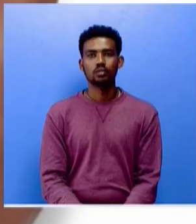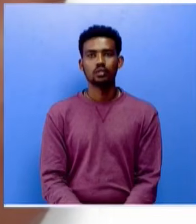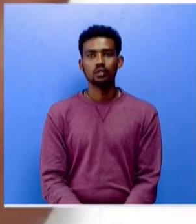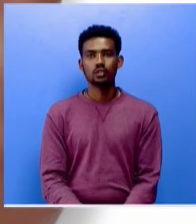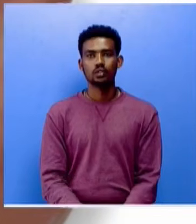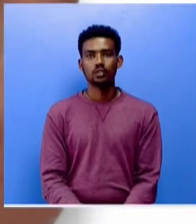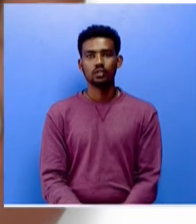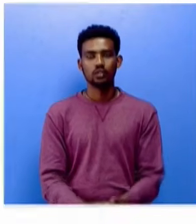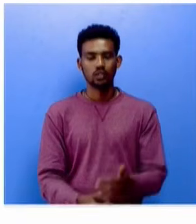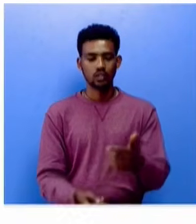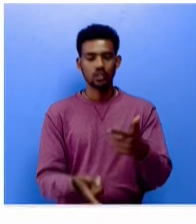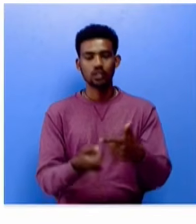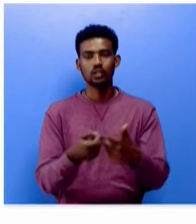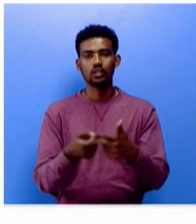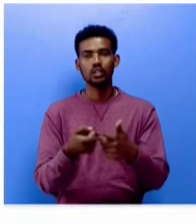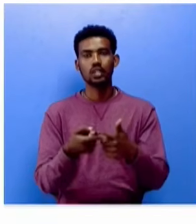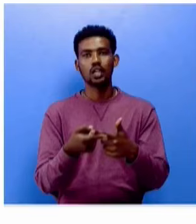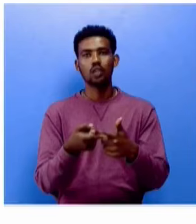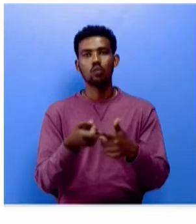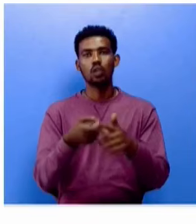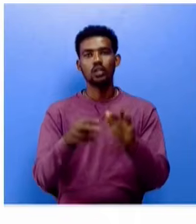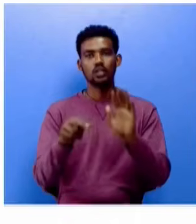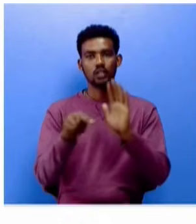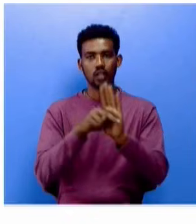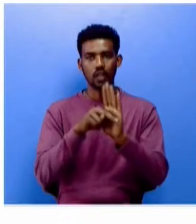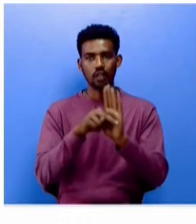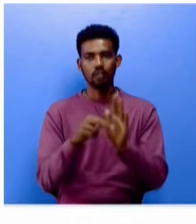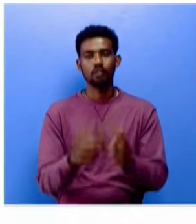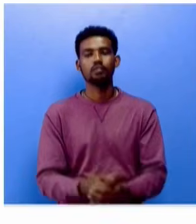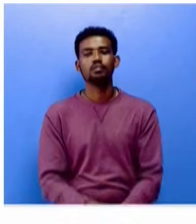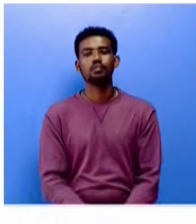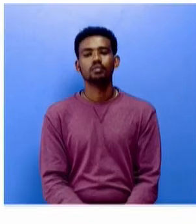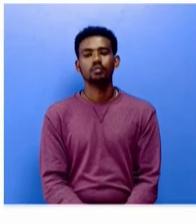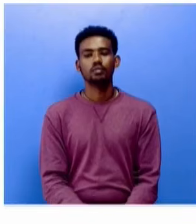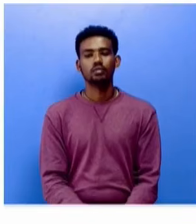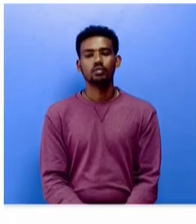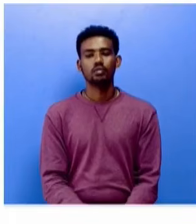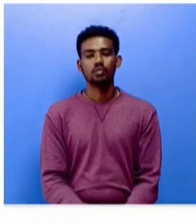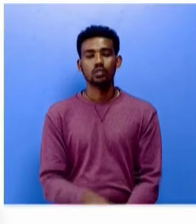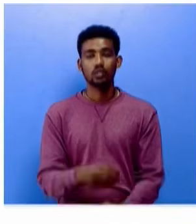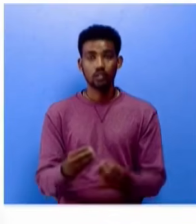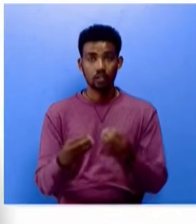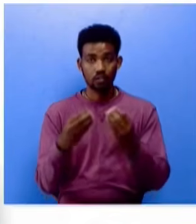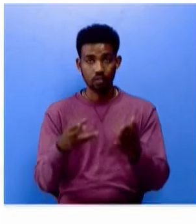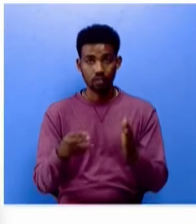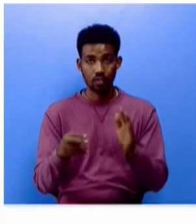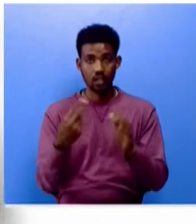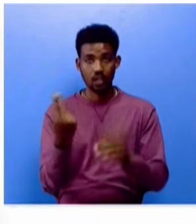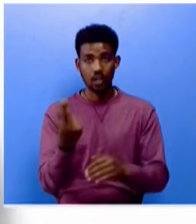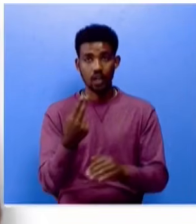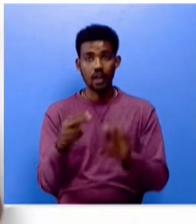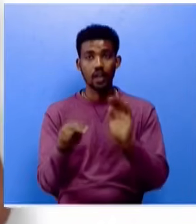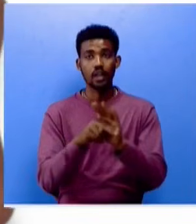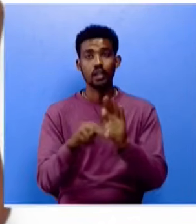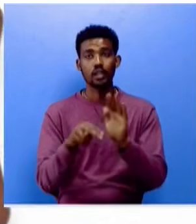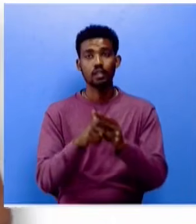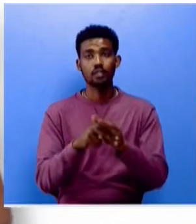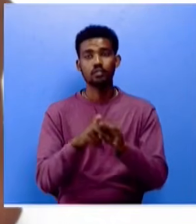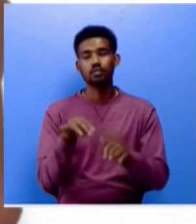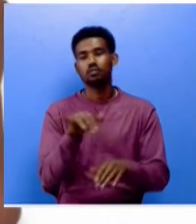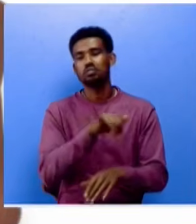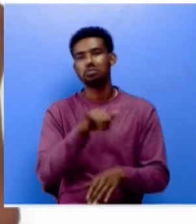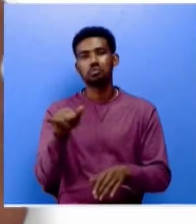This one is a negative. If it is given in negative, you can use such kinds of